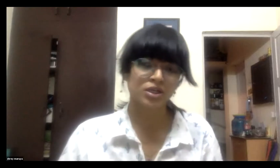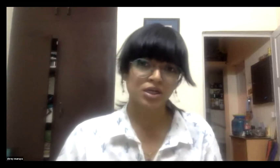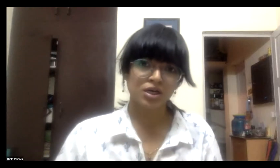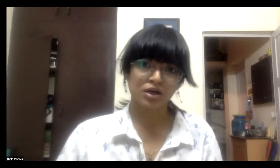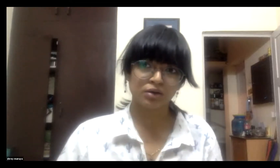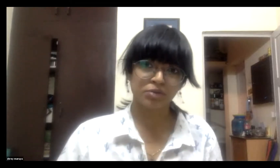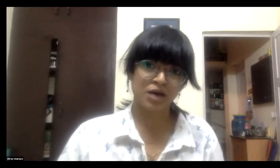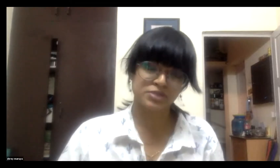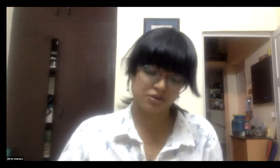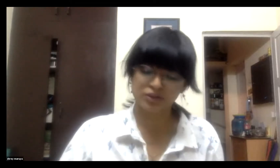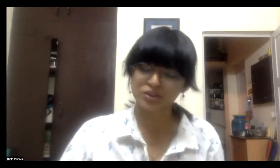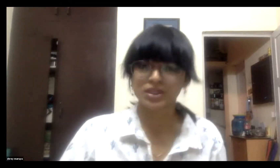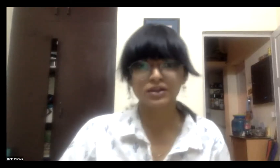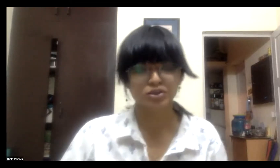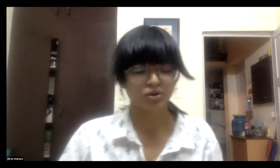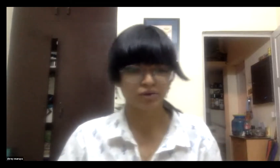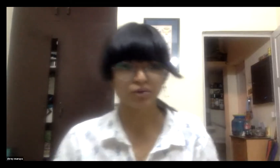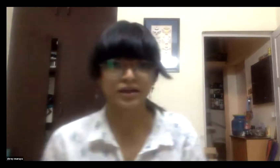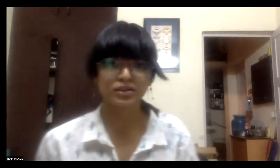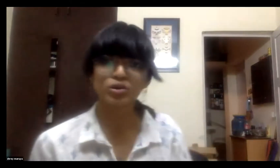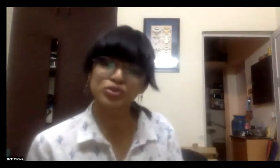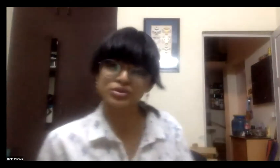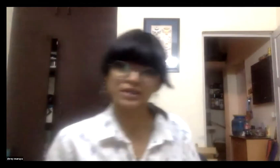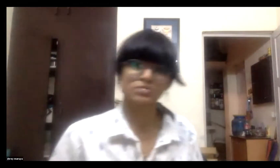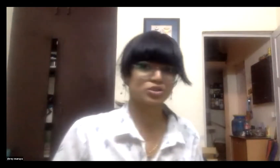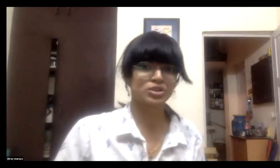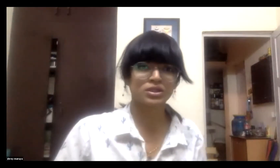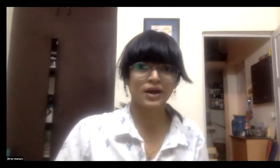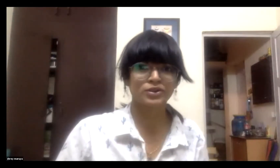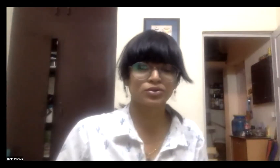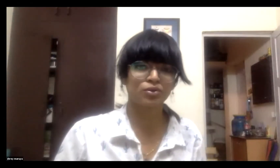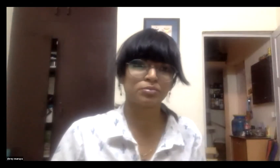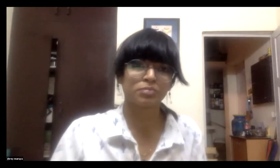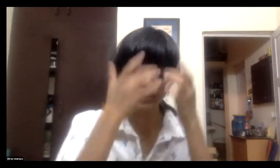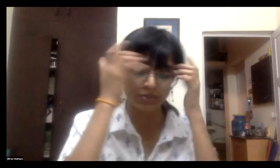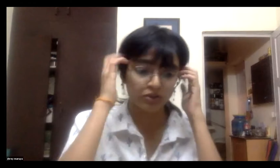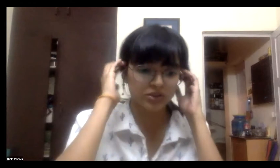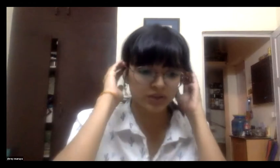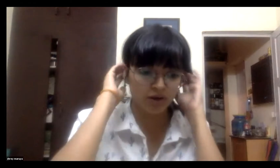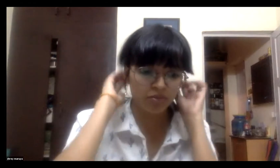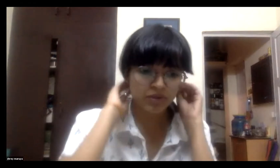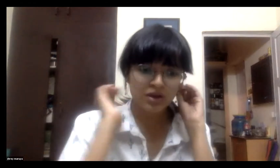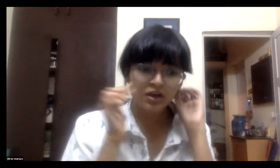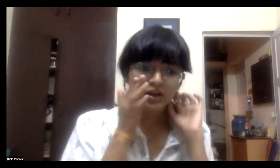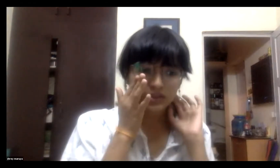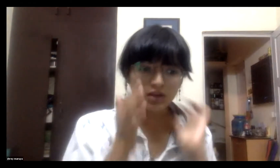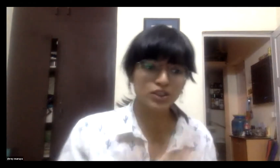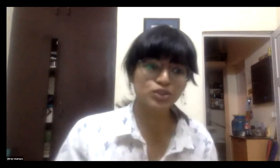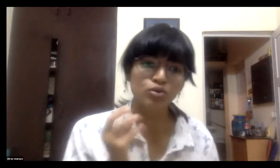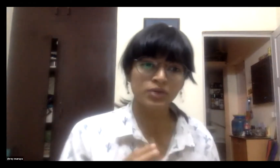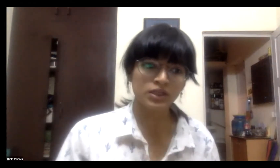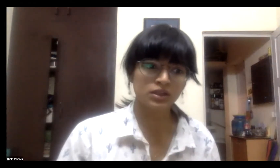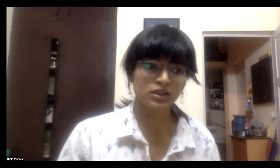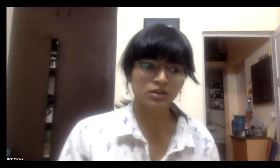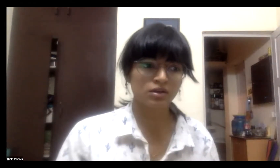out, perhaps if not today, then tomorrow, and go through the exhibition at your own pace, because there are